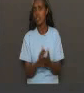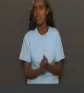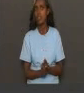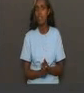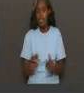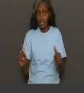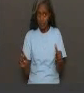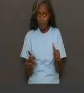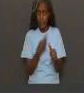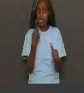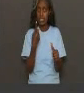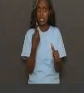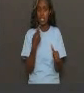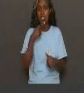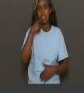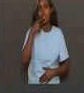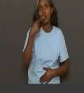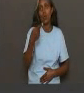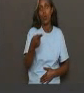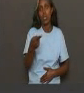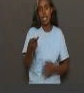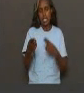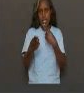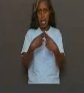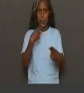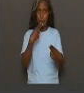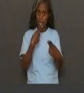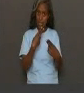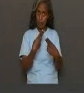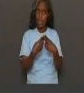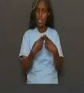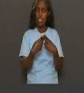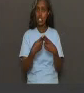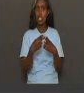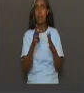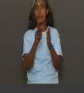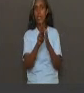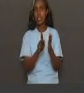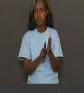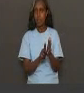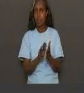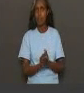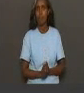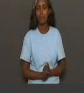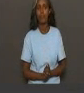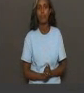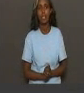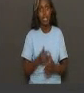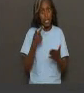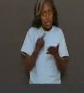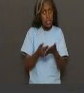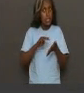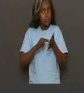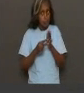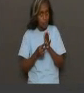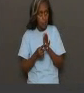The first is called the multiplication principle. This